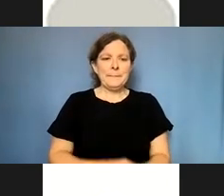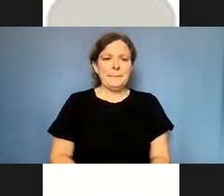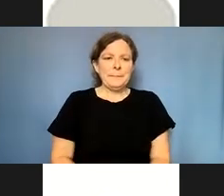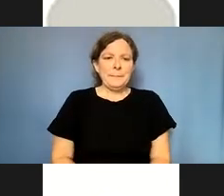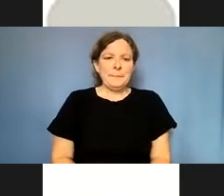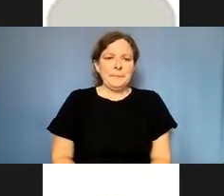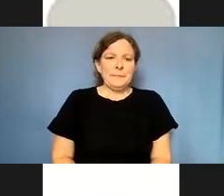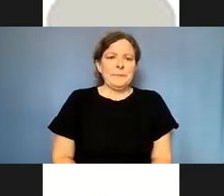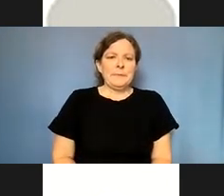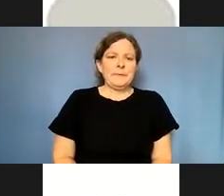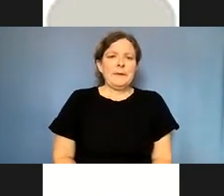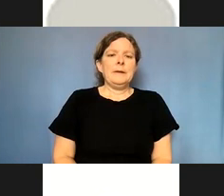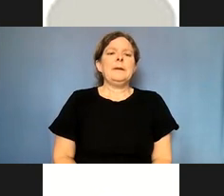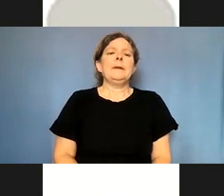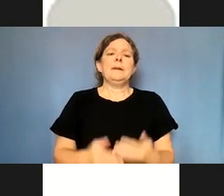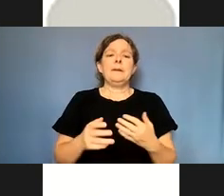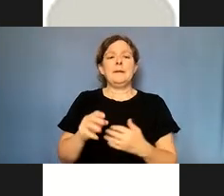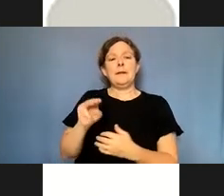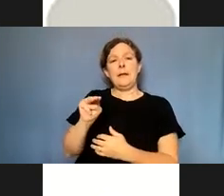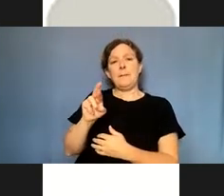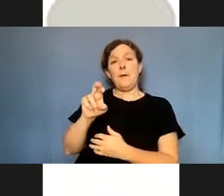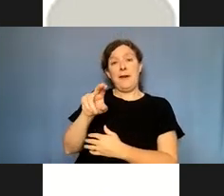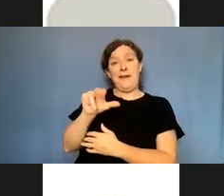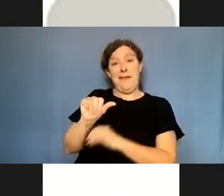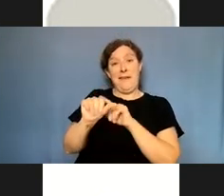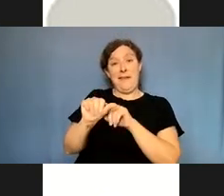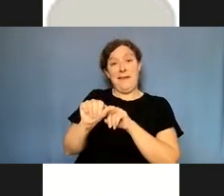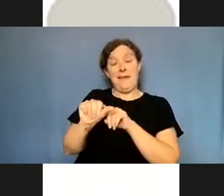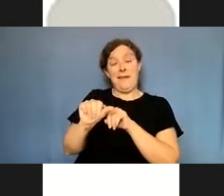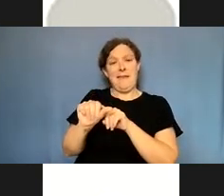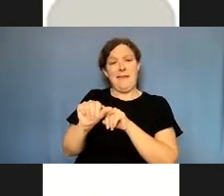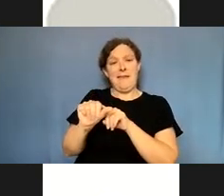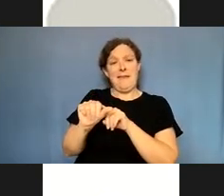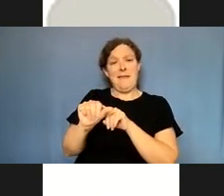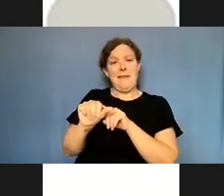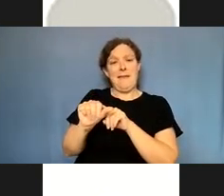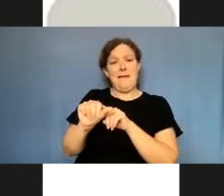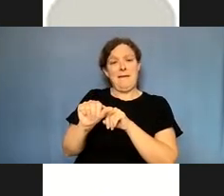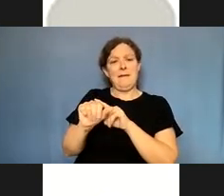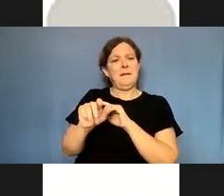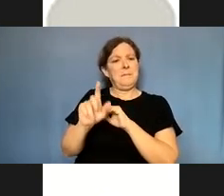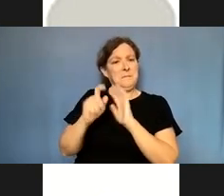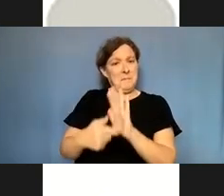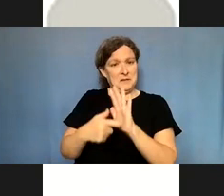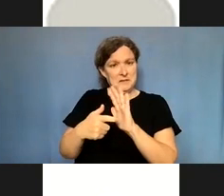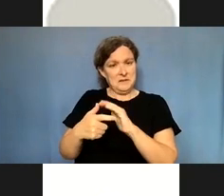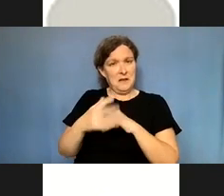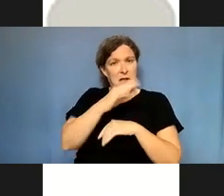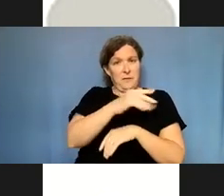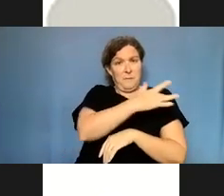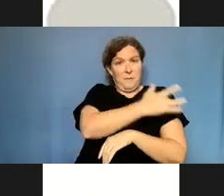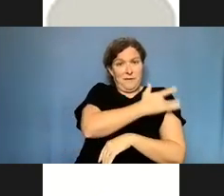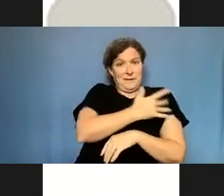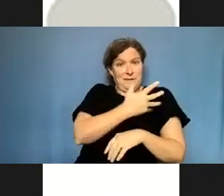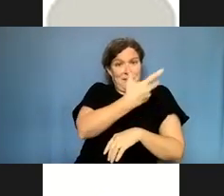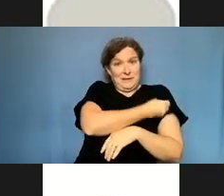And frequently asked questions. So getting an mRNA dose after being immunized outside Ontario, if required. Do I have to wait until my out-of-province